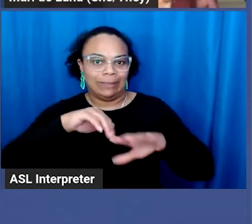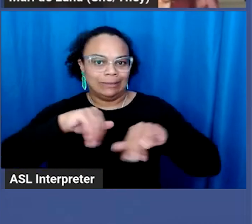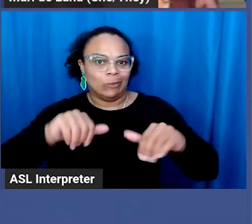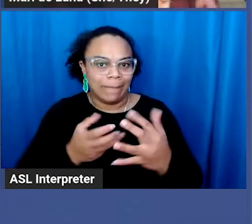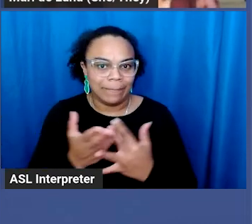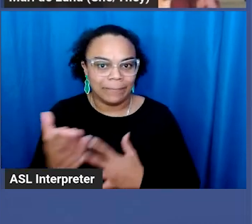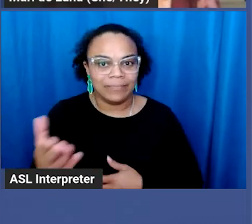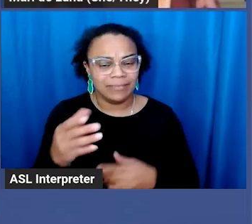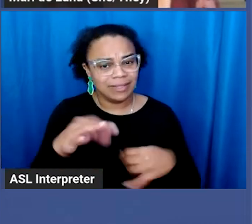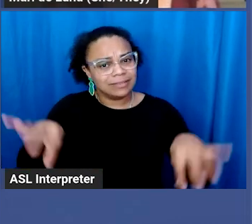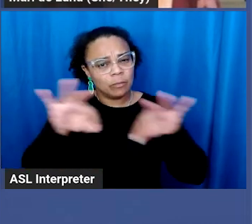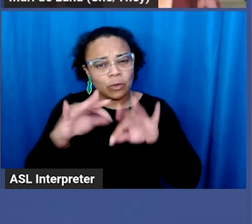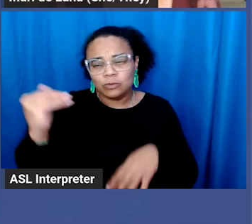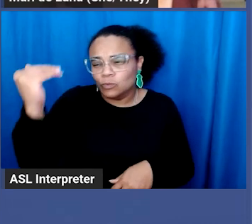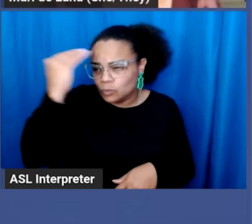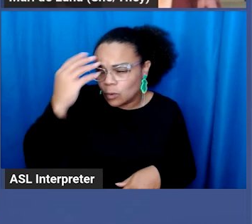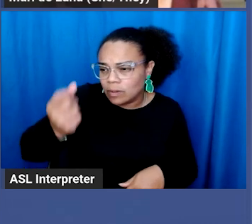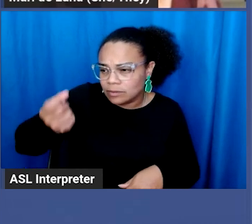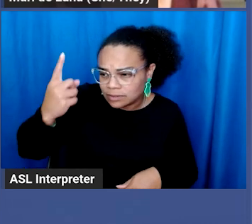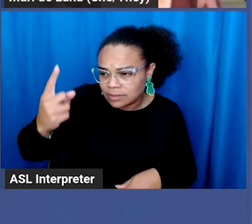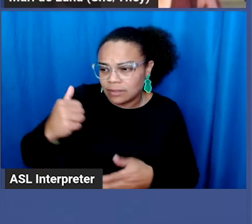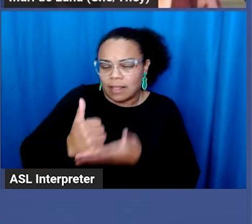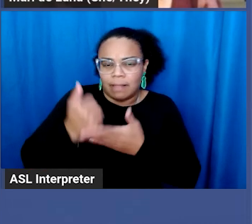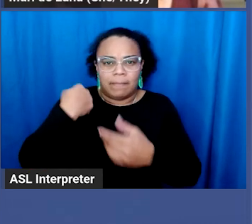so that we can unpack it.